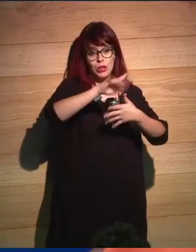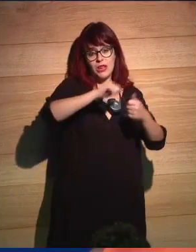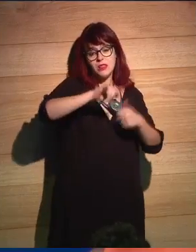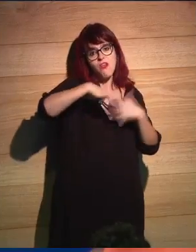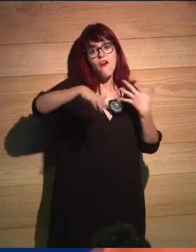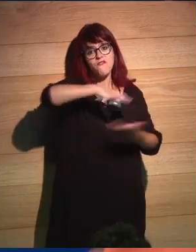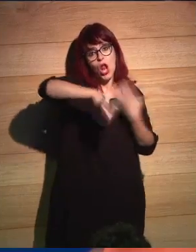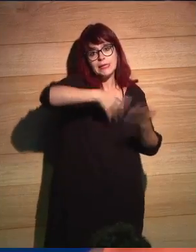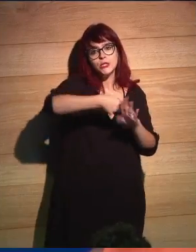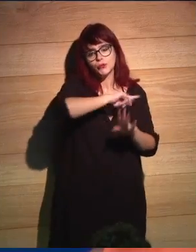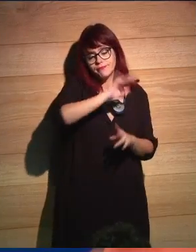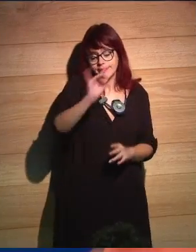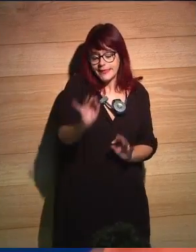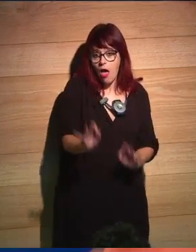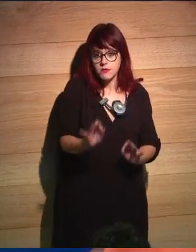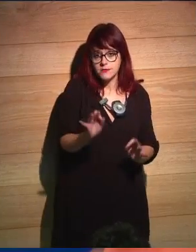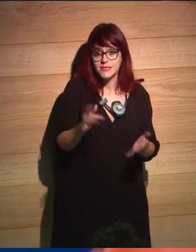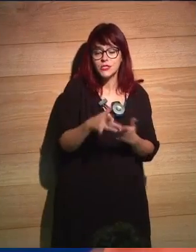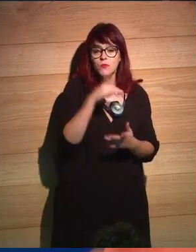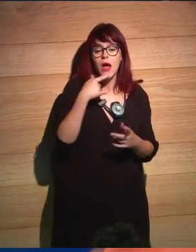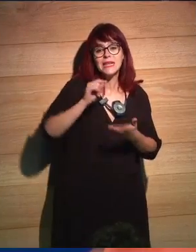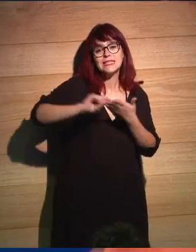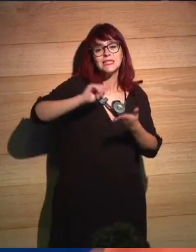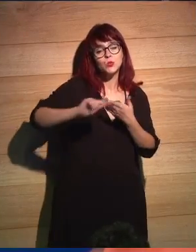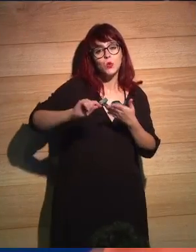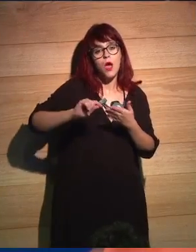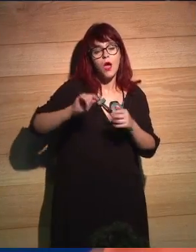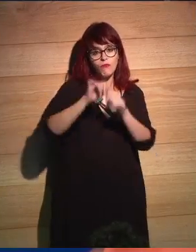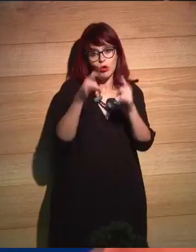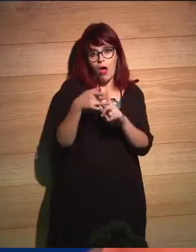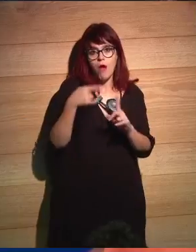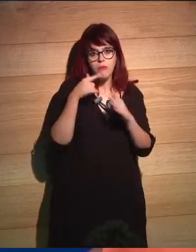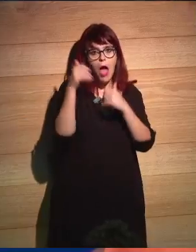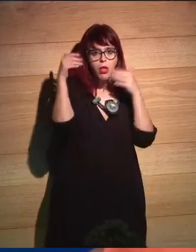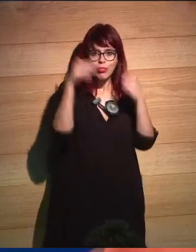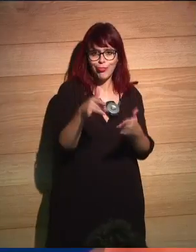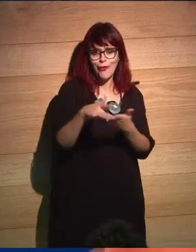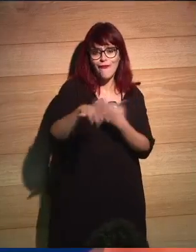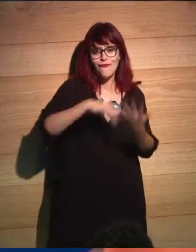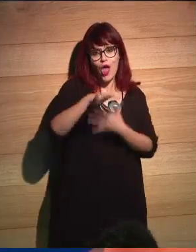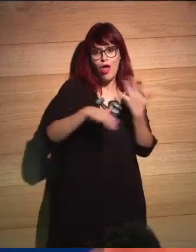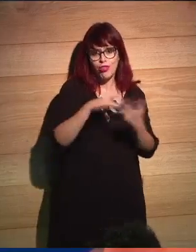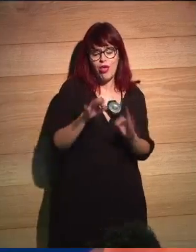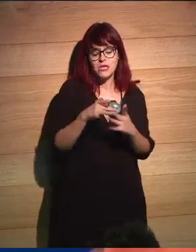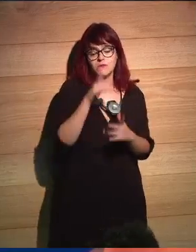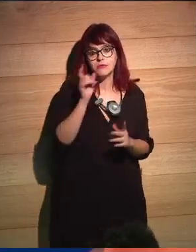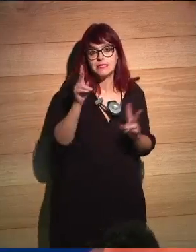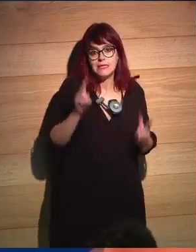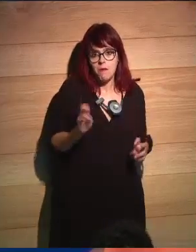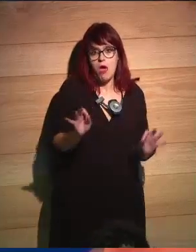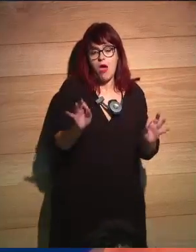a real aspect. Our continent is extremely violent, so there's a lot of literature on this